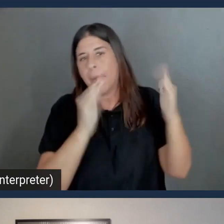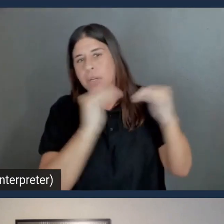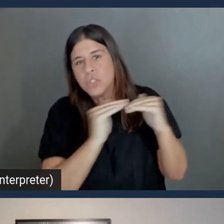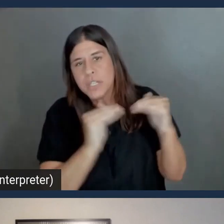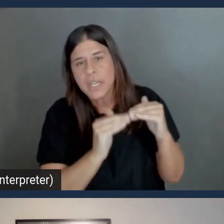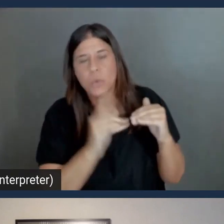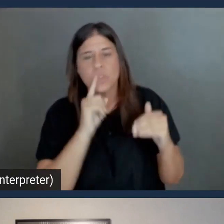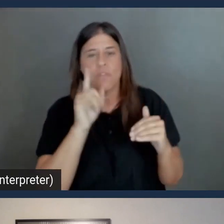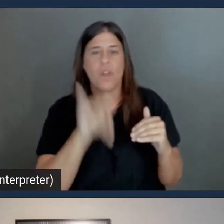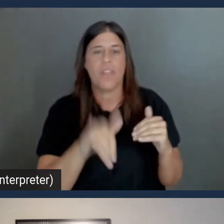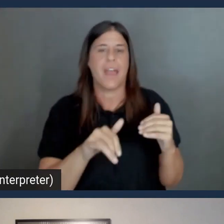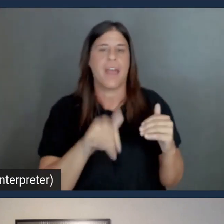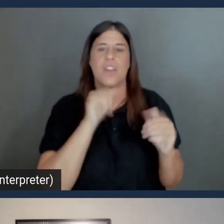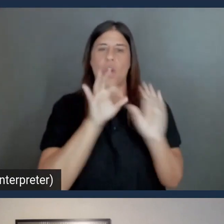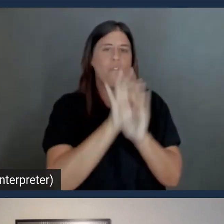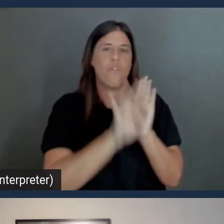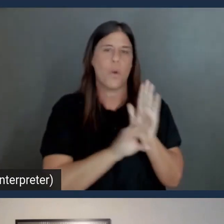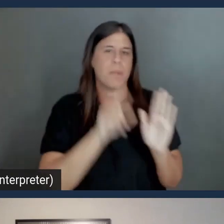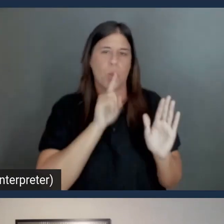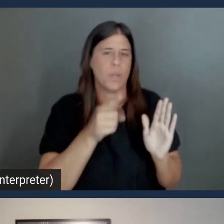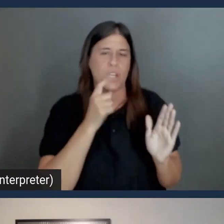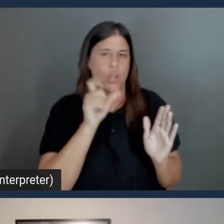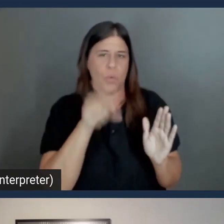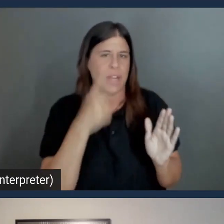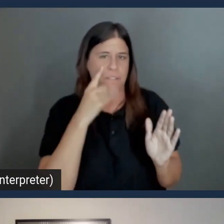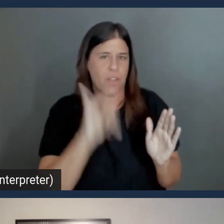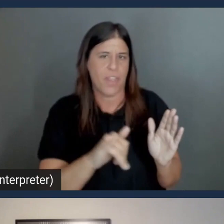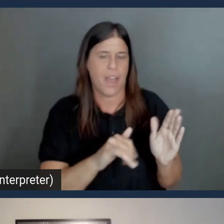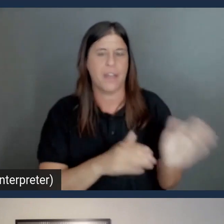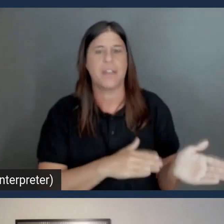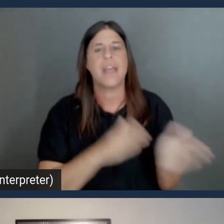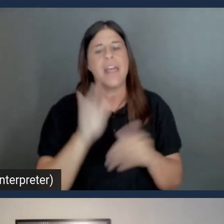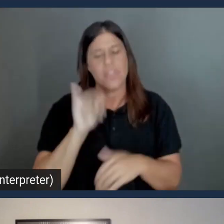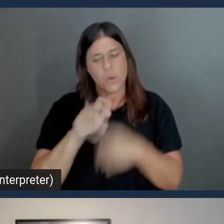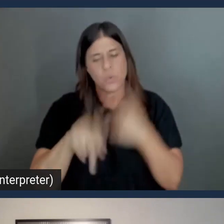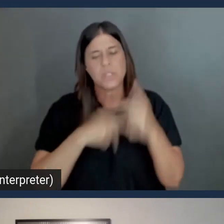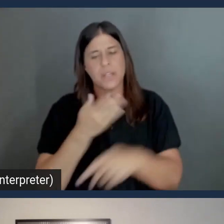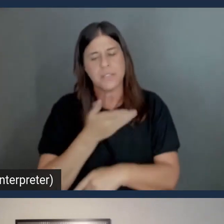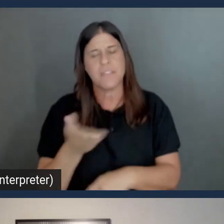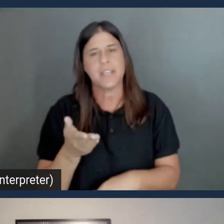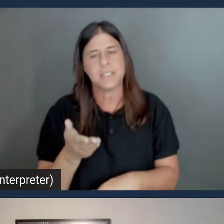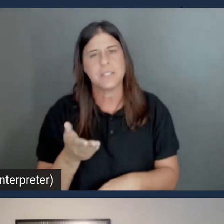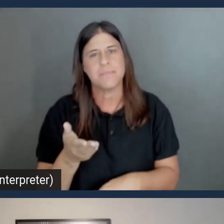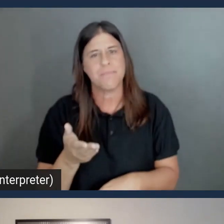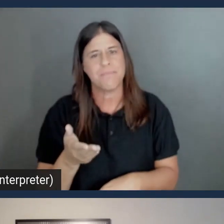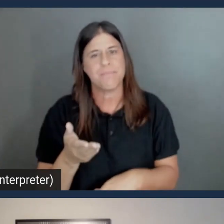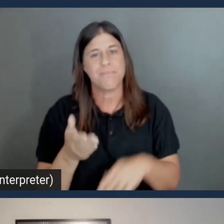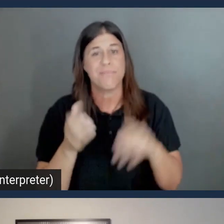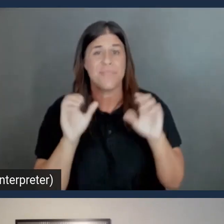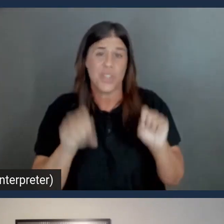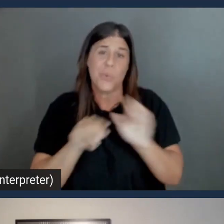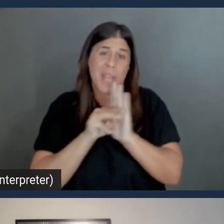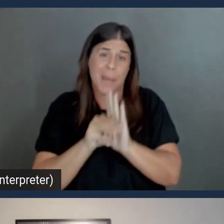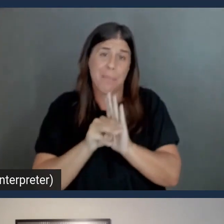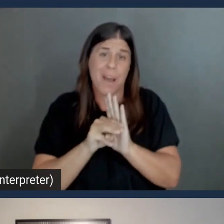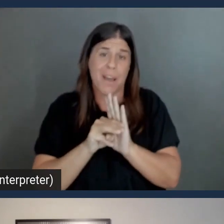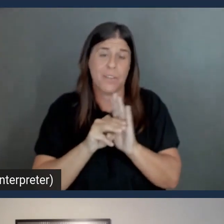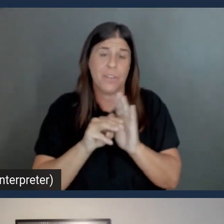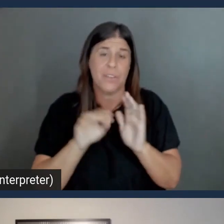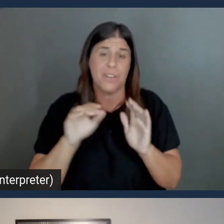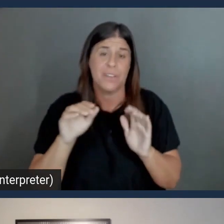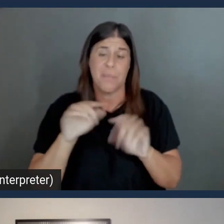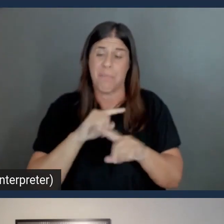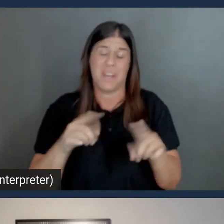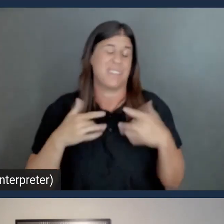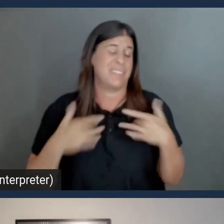denormalized format in order to return data very, very efficiently. And those sorts of things, you can model them in a graph, but generally you'll